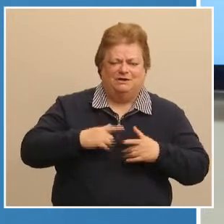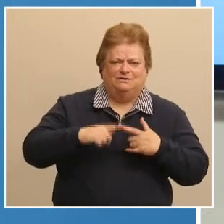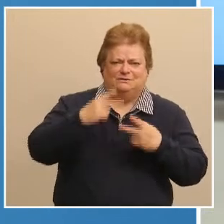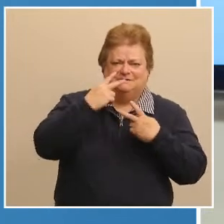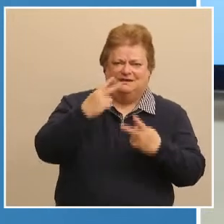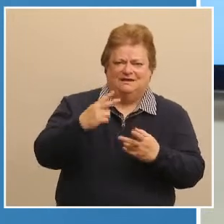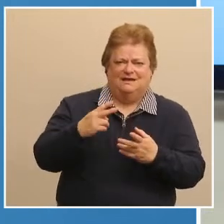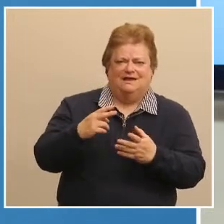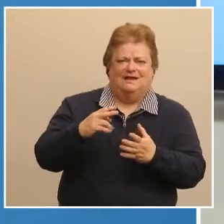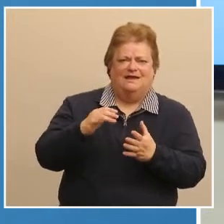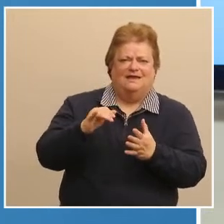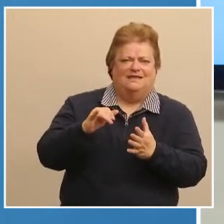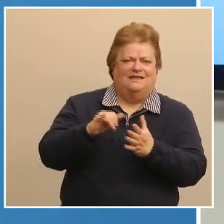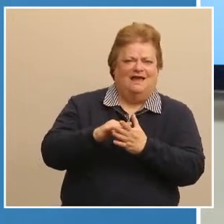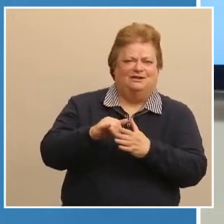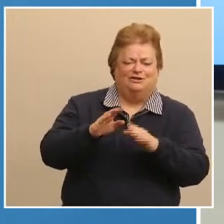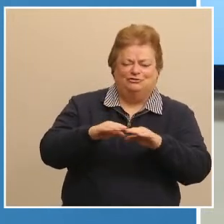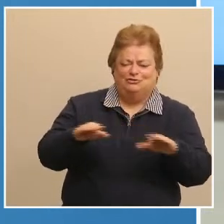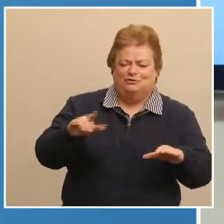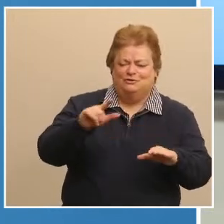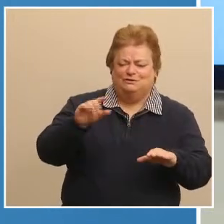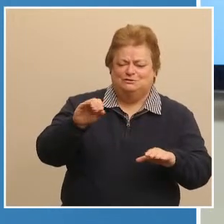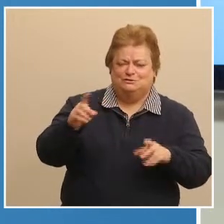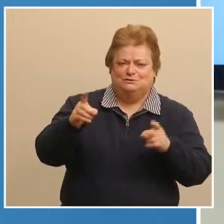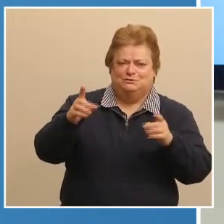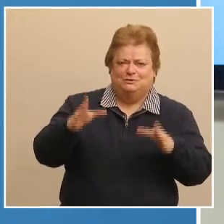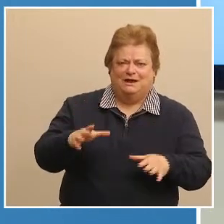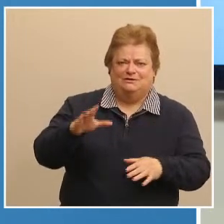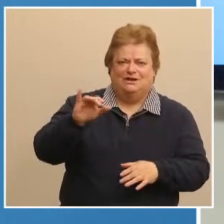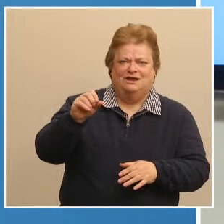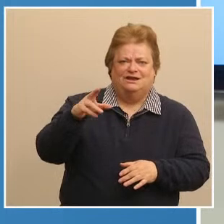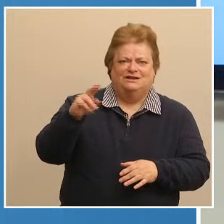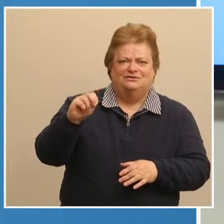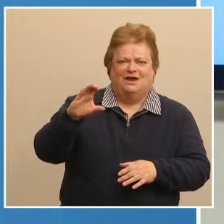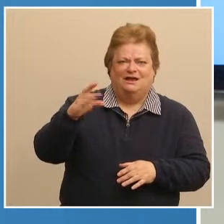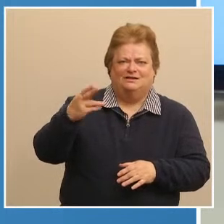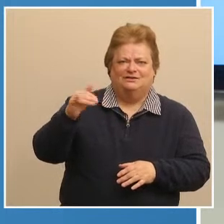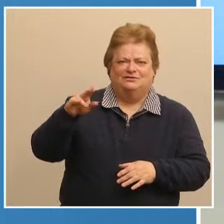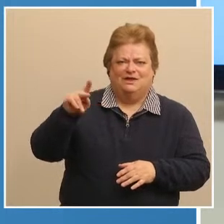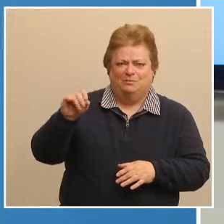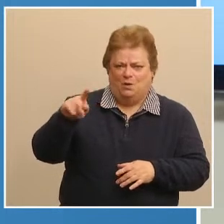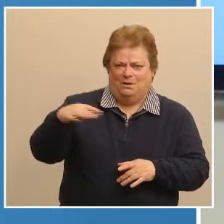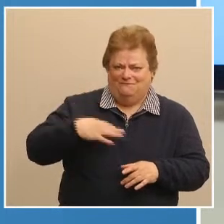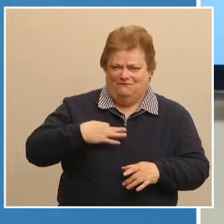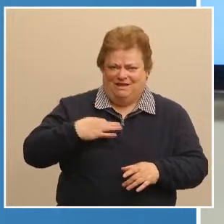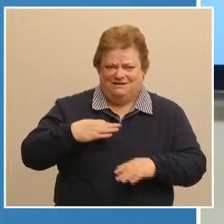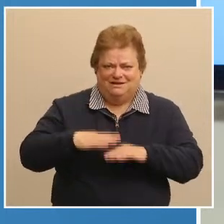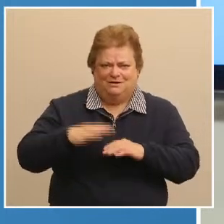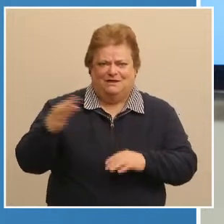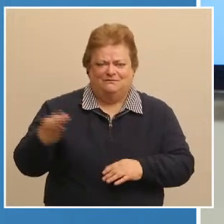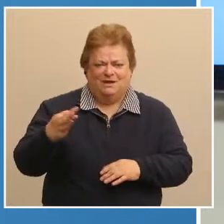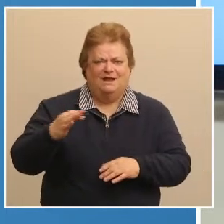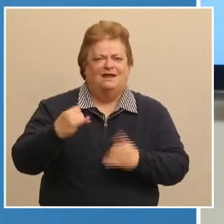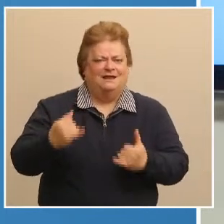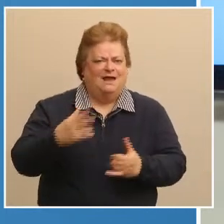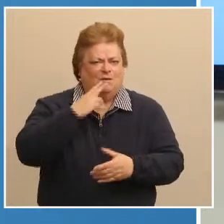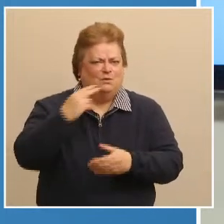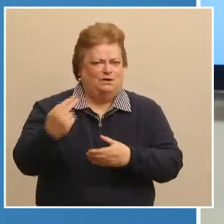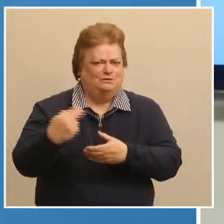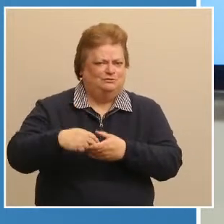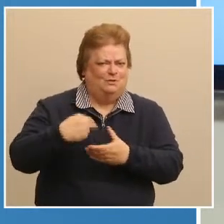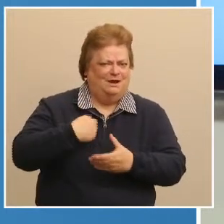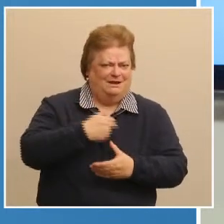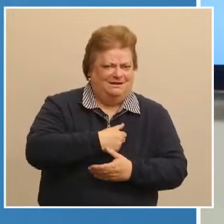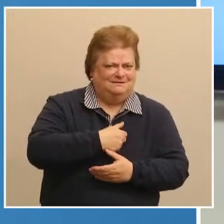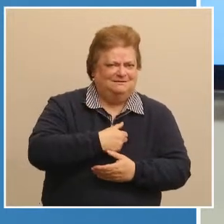see our Children's Zoo Director, John Chapel, volunteering on Friday, and he's joining us now by